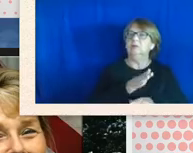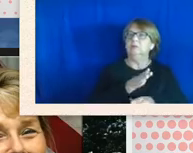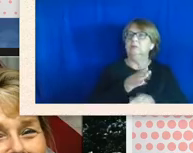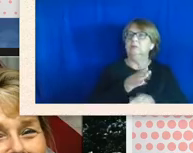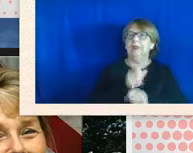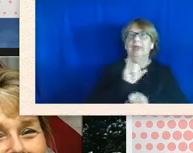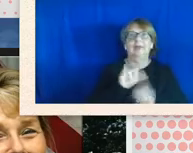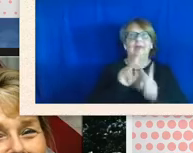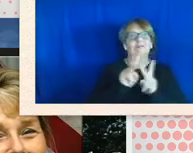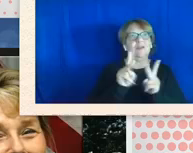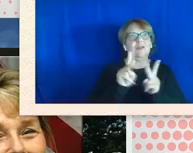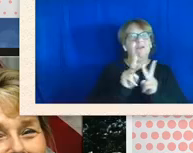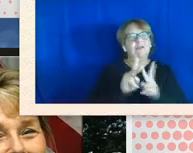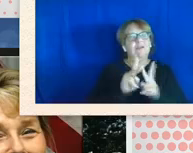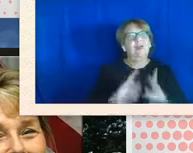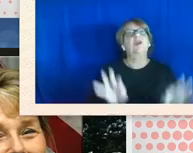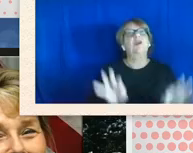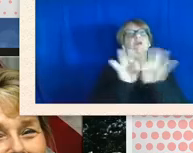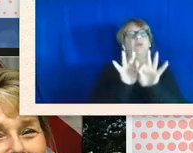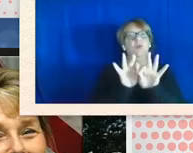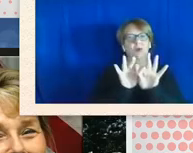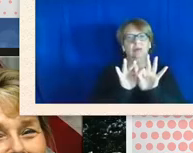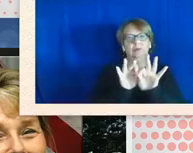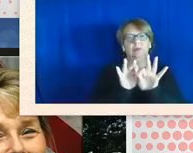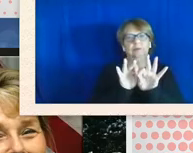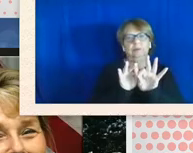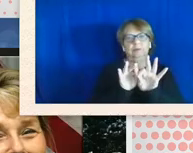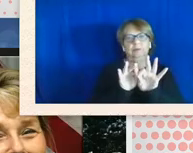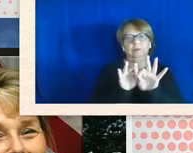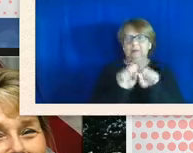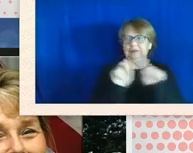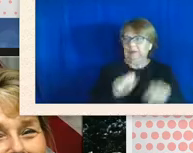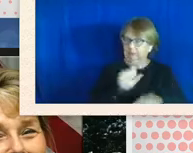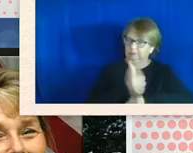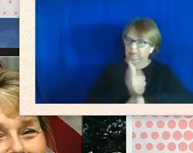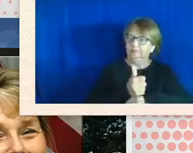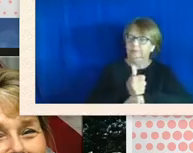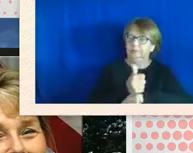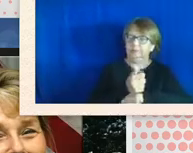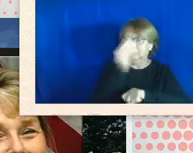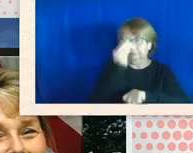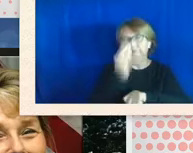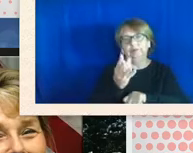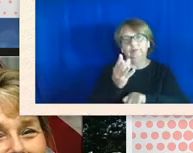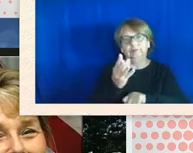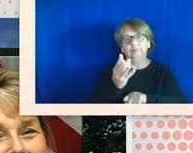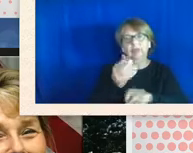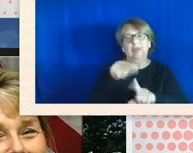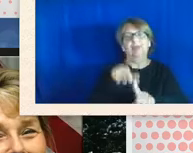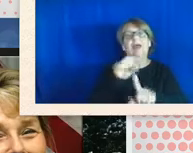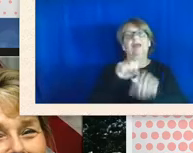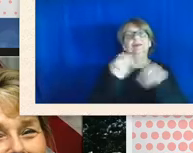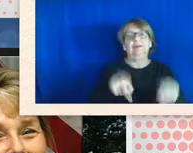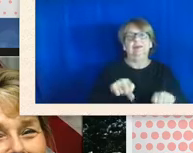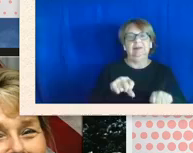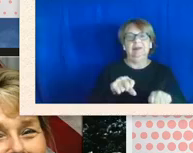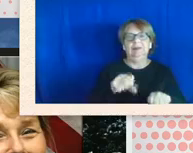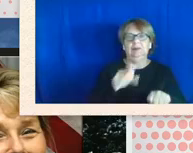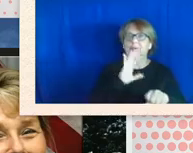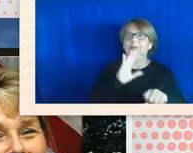important system in place, which, by the way, this system is a system that not